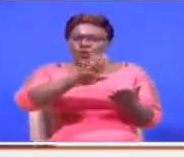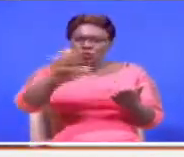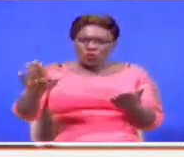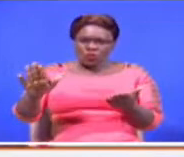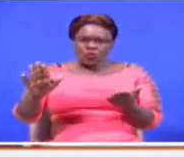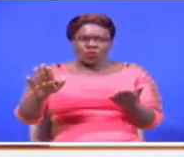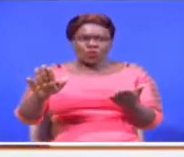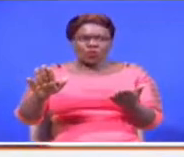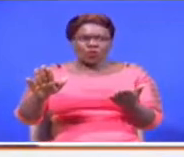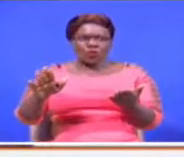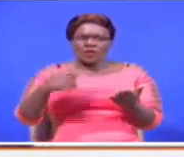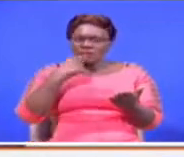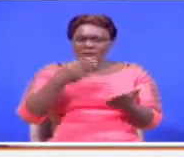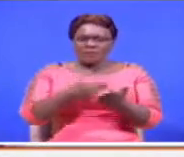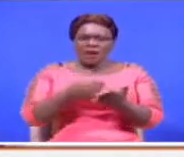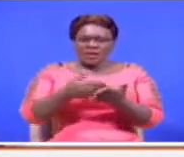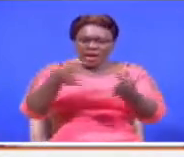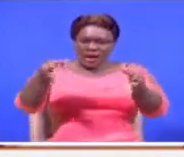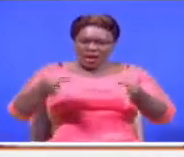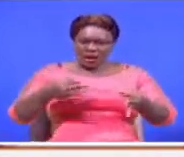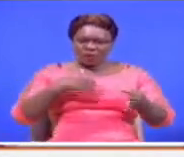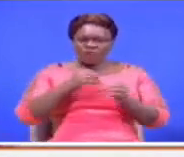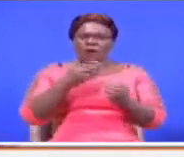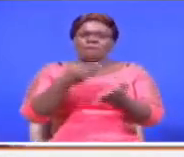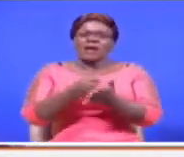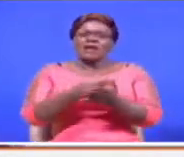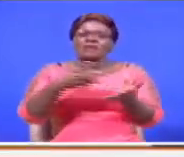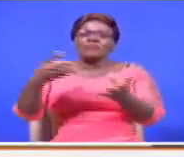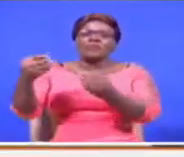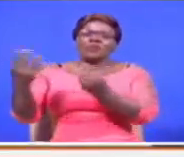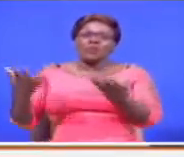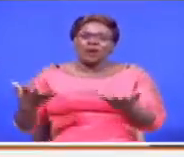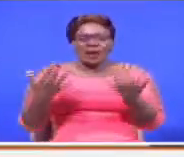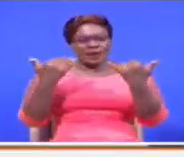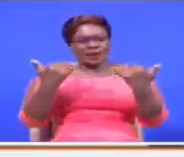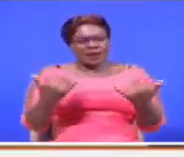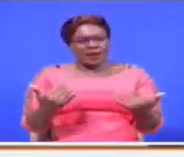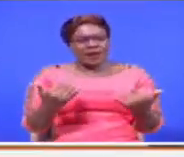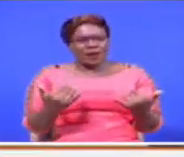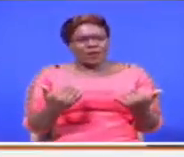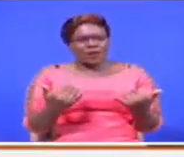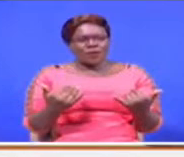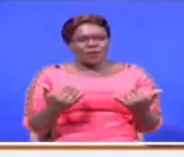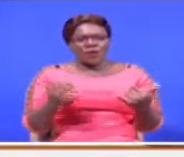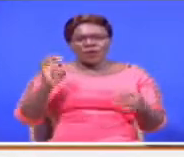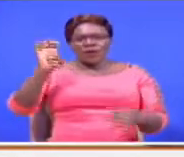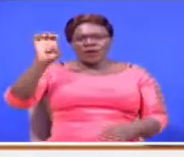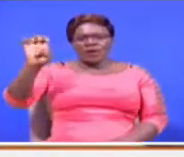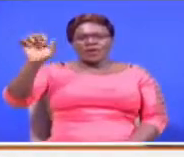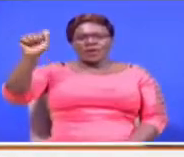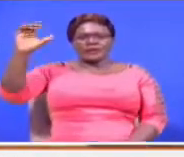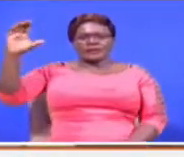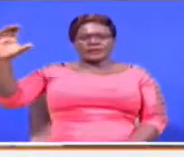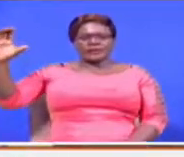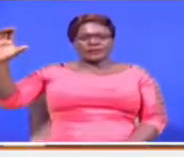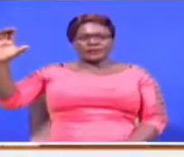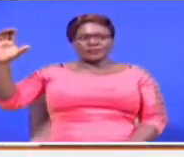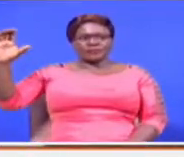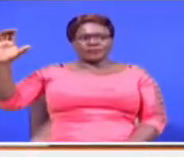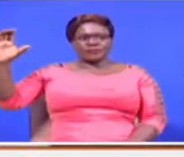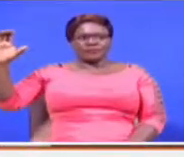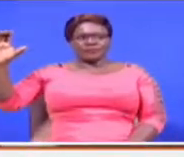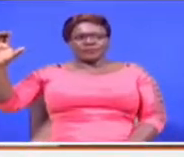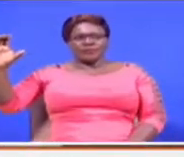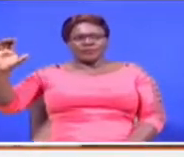you constantly saying ati hamuna pesa kwa account. Pesa ilienda wapi?" Kwa sasa tume ya maadili na kupambana na ufisadi SEC